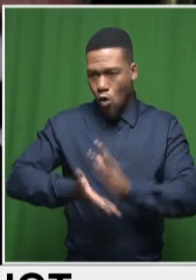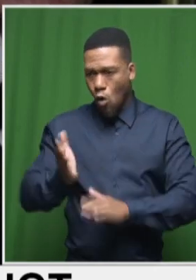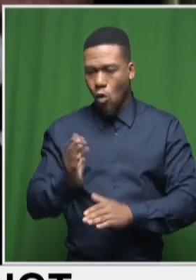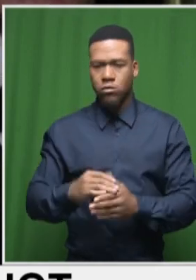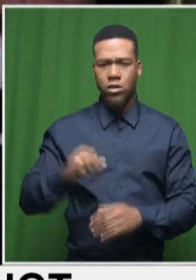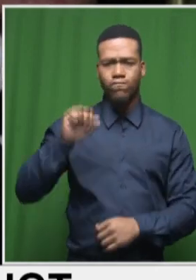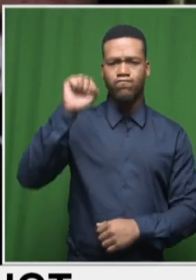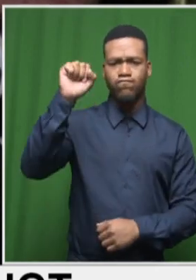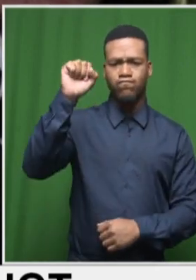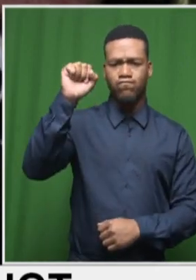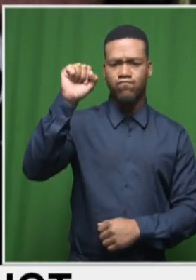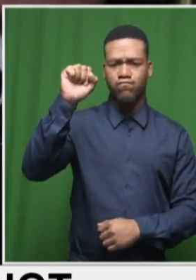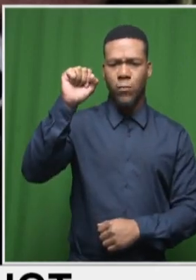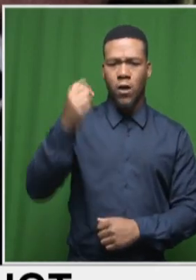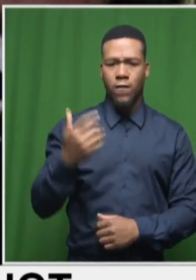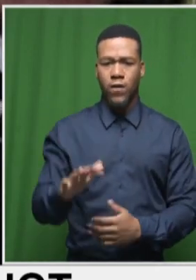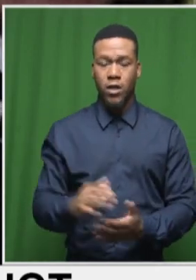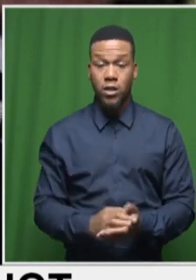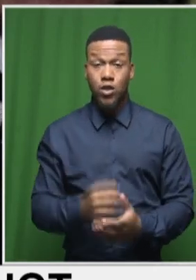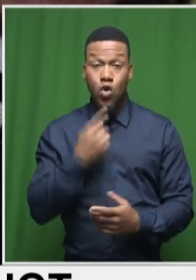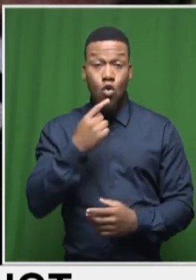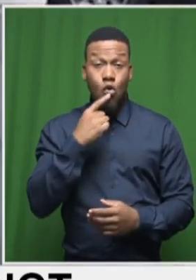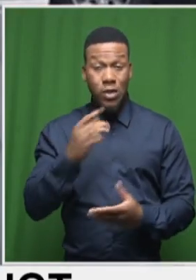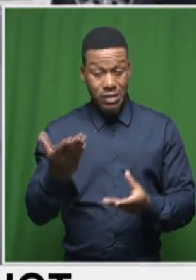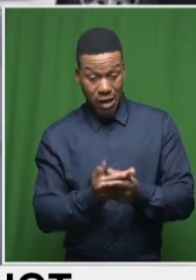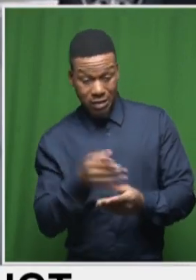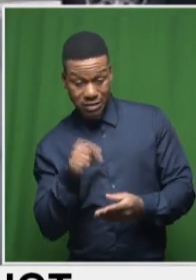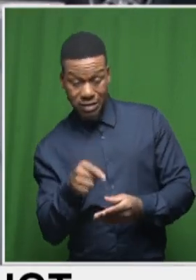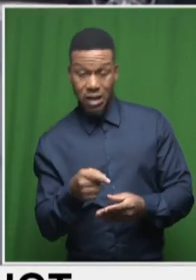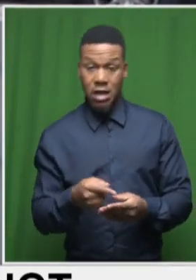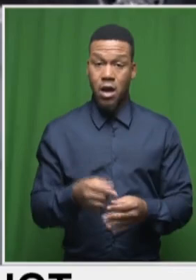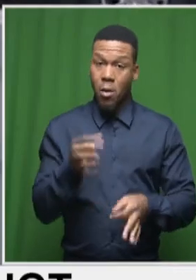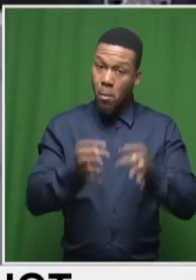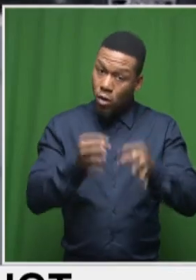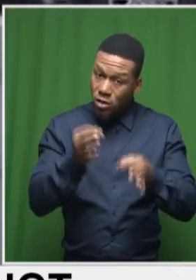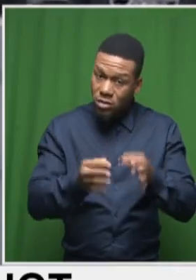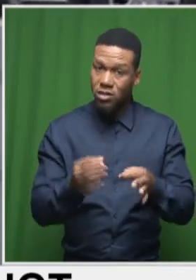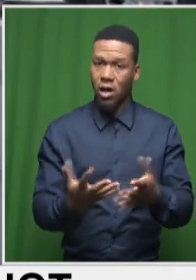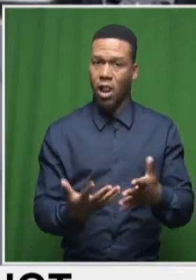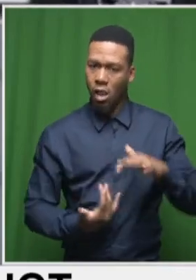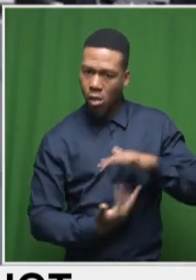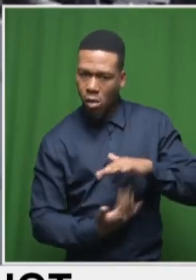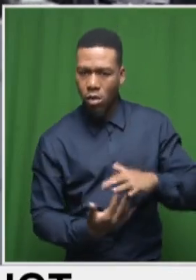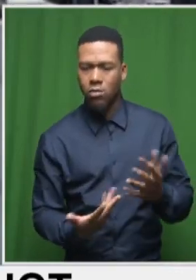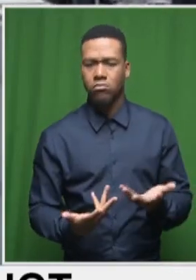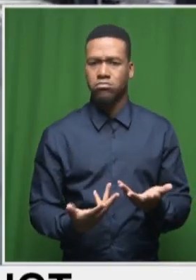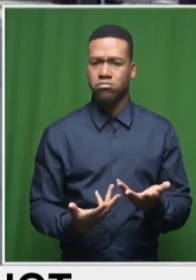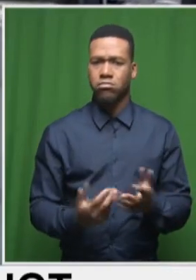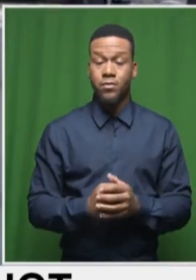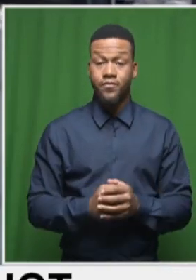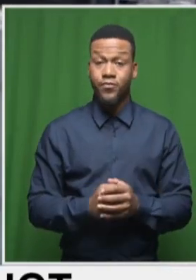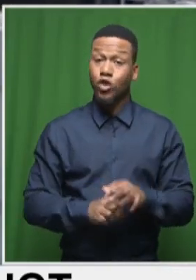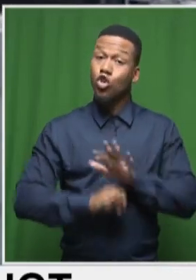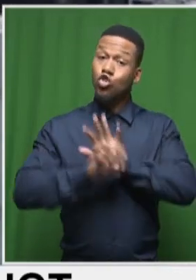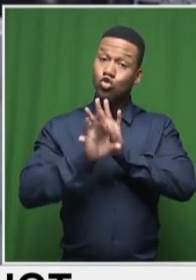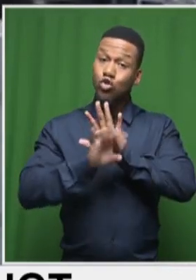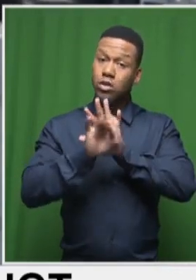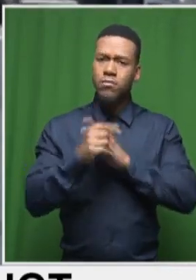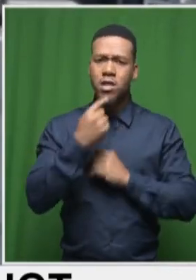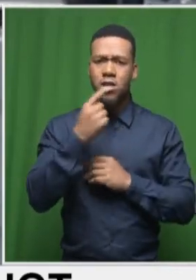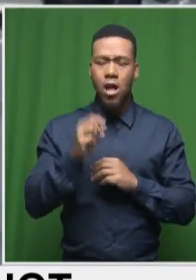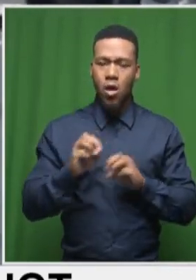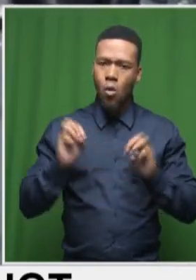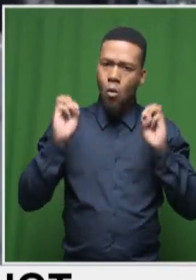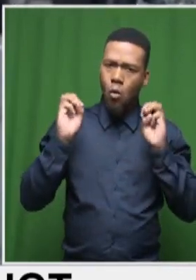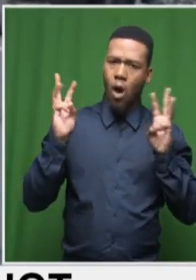has portrayed the case as politically motivated. From his motorcade, Trump posted on social media, "Wow, they're going